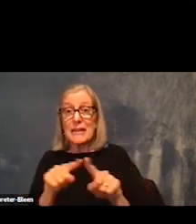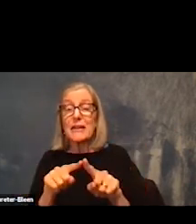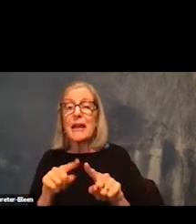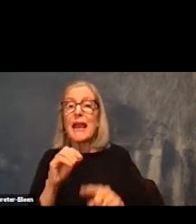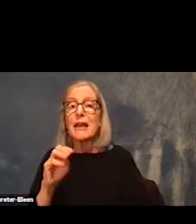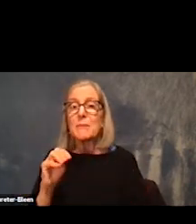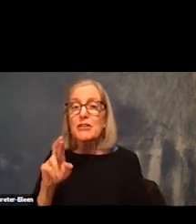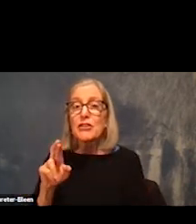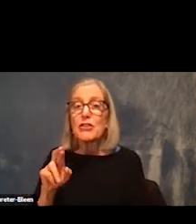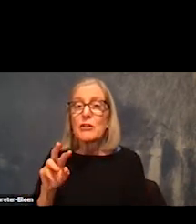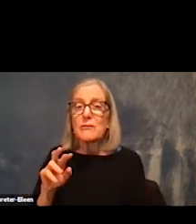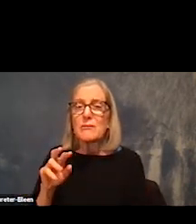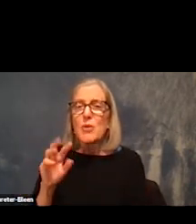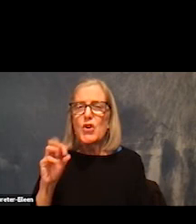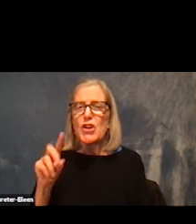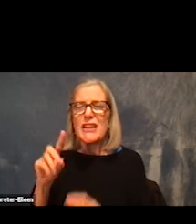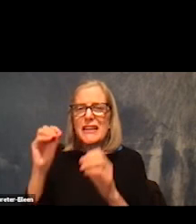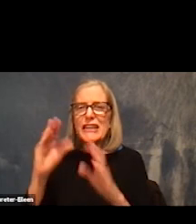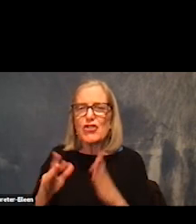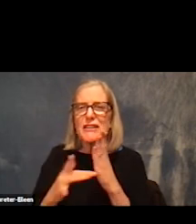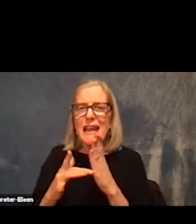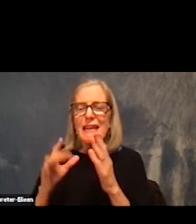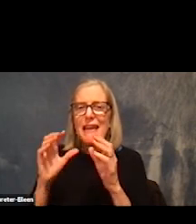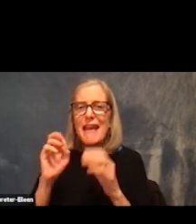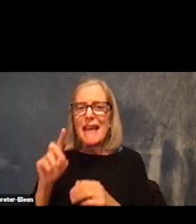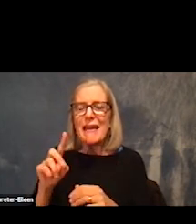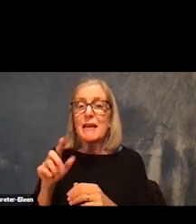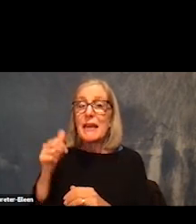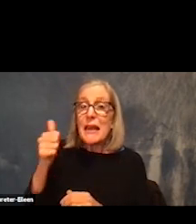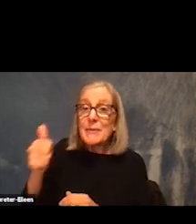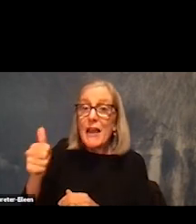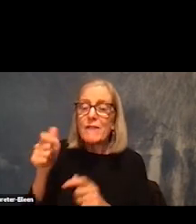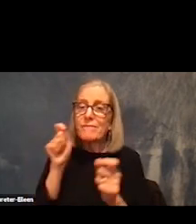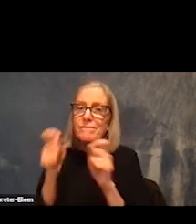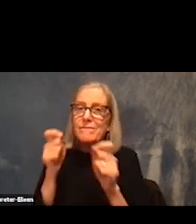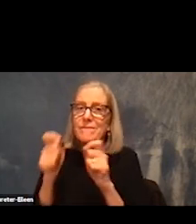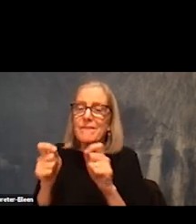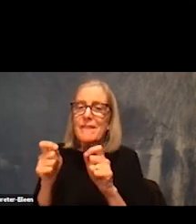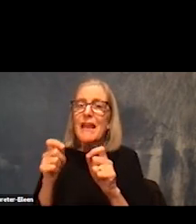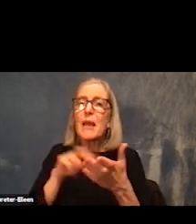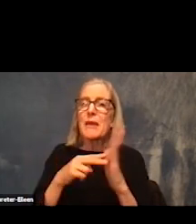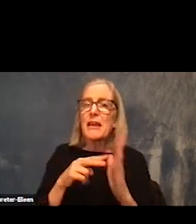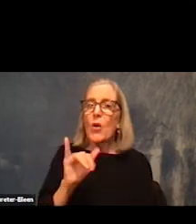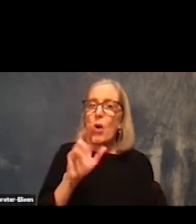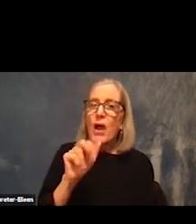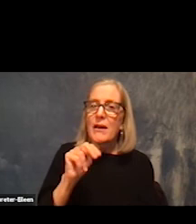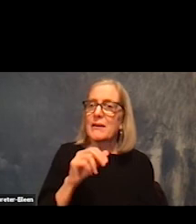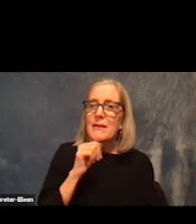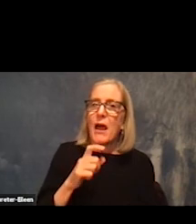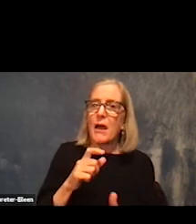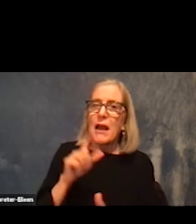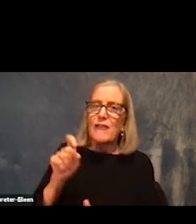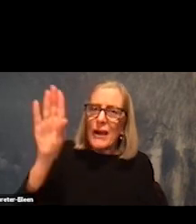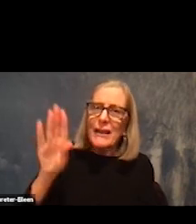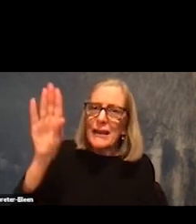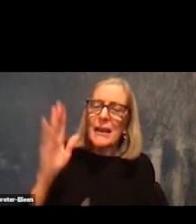needed to make. The most important issue isn't the data. The line doesn't have to go straight up to show progress. Much more important